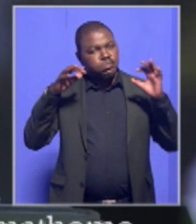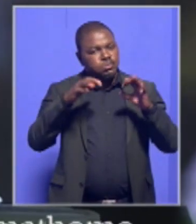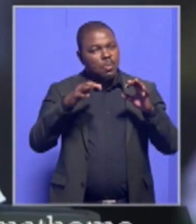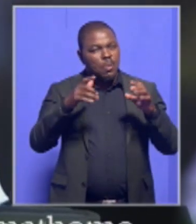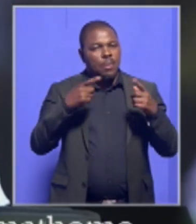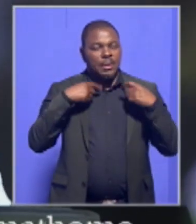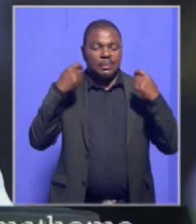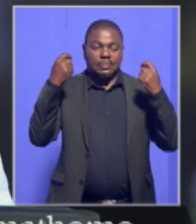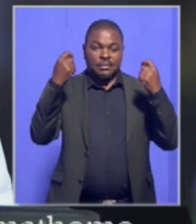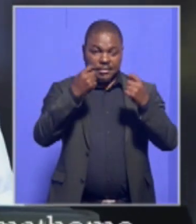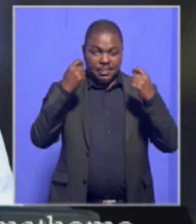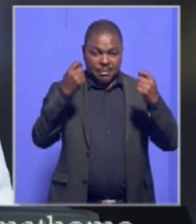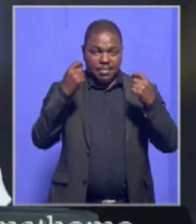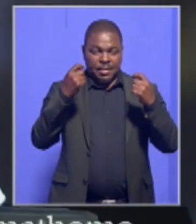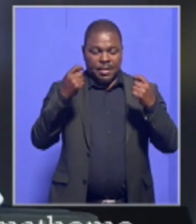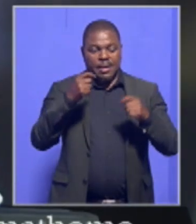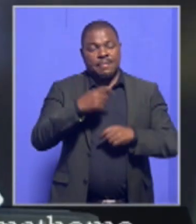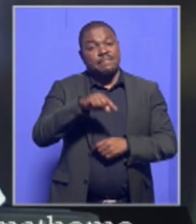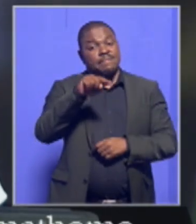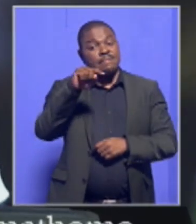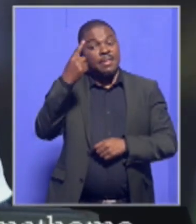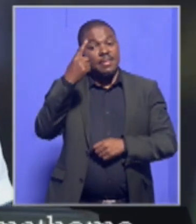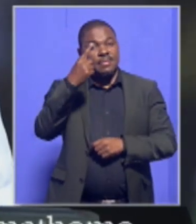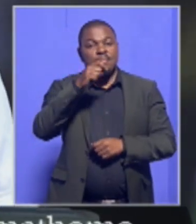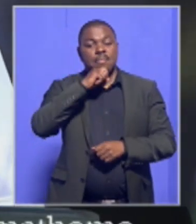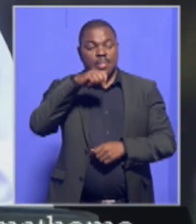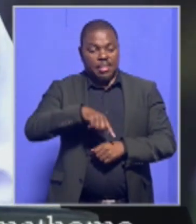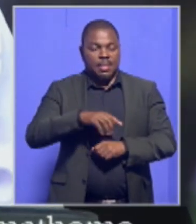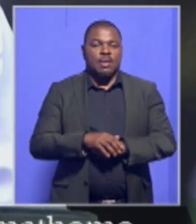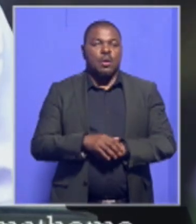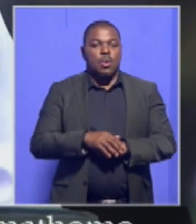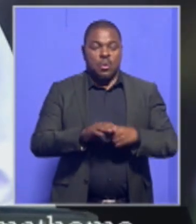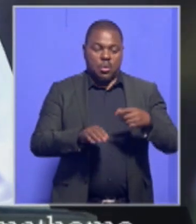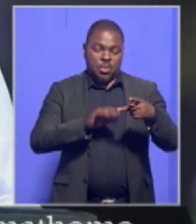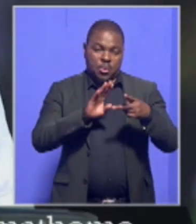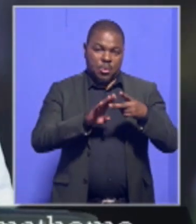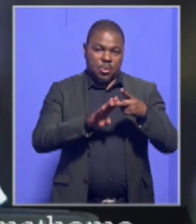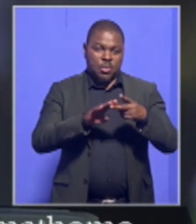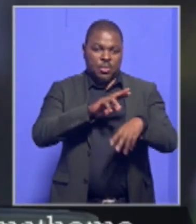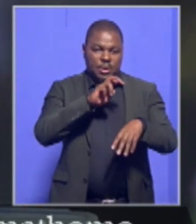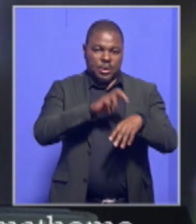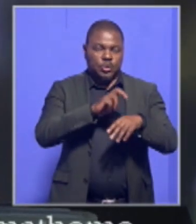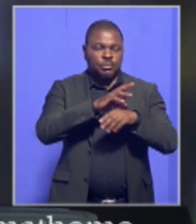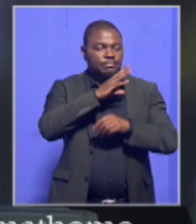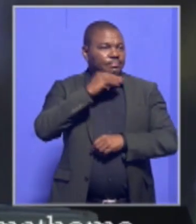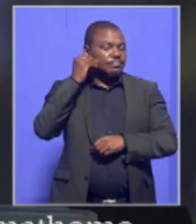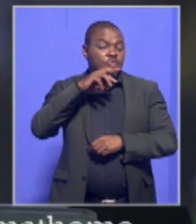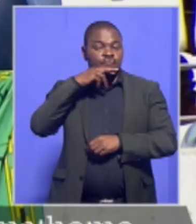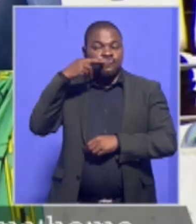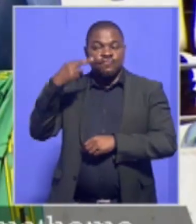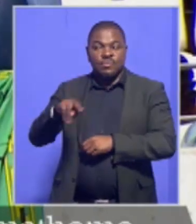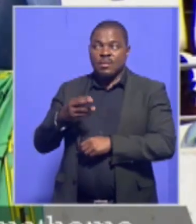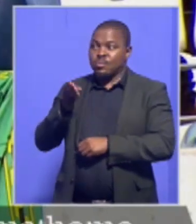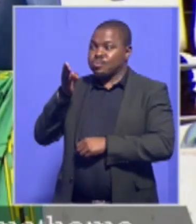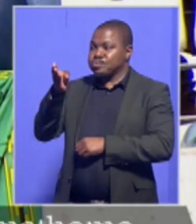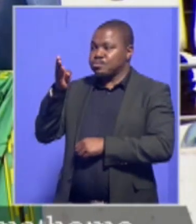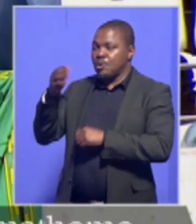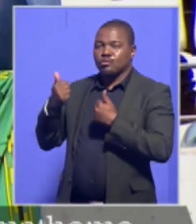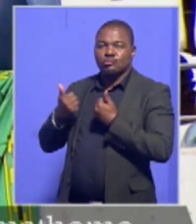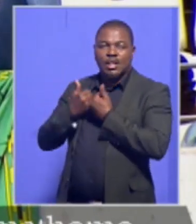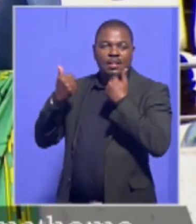MK Party's 1st anniversary, we must also confront the reality of the